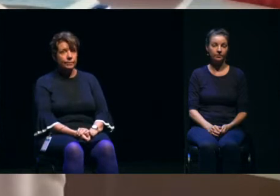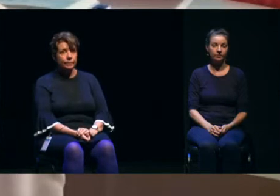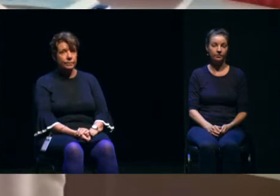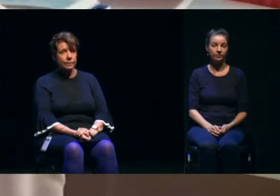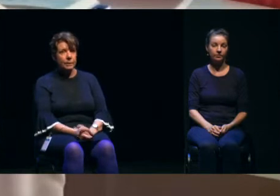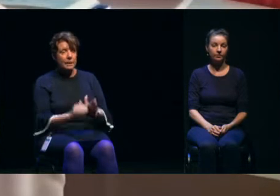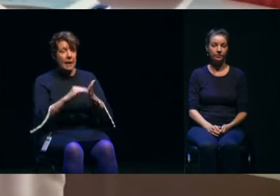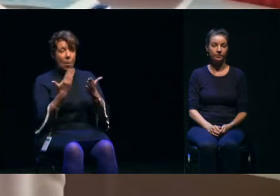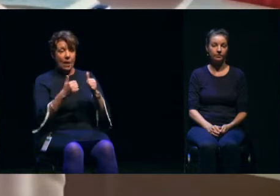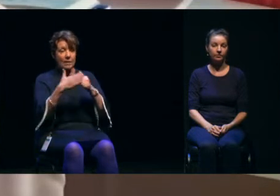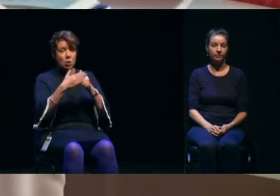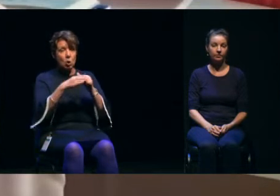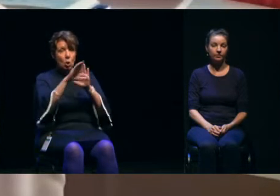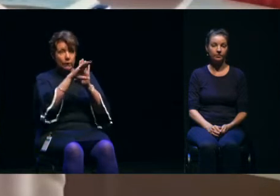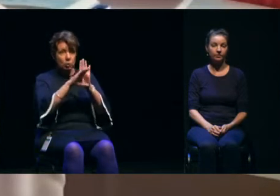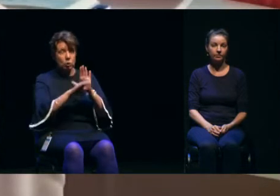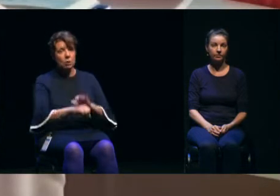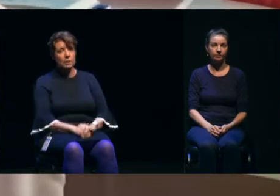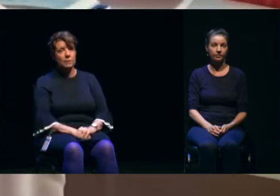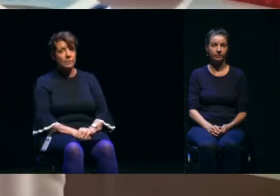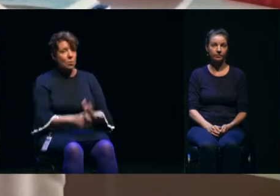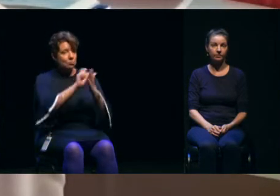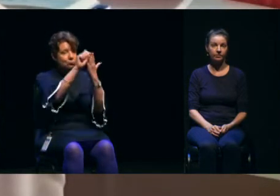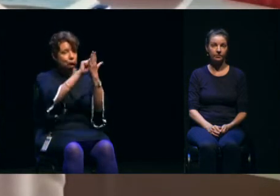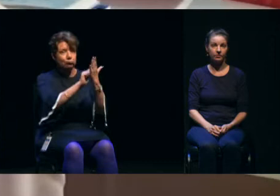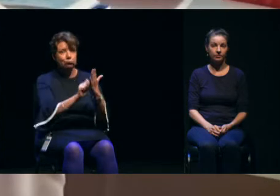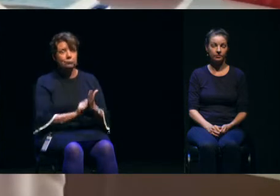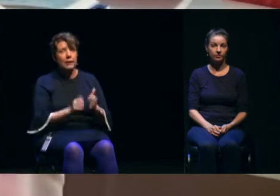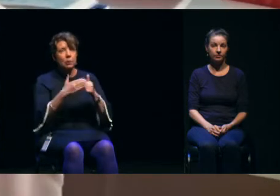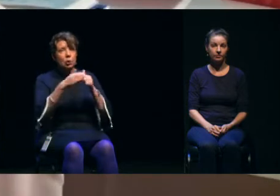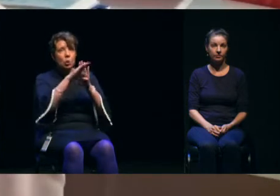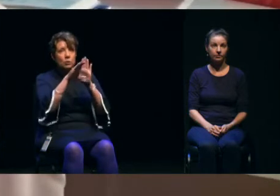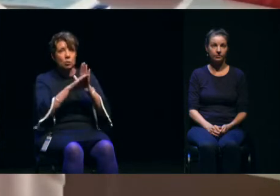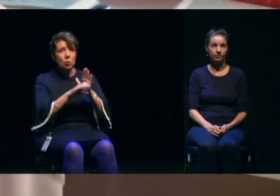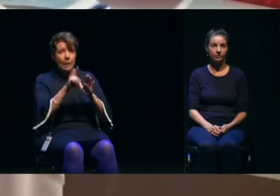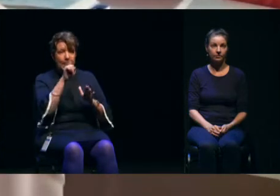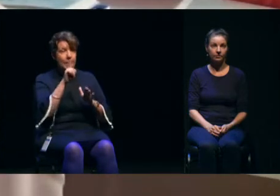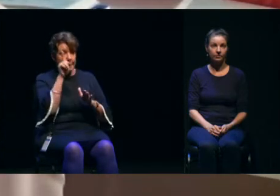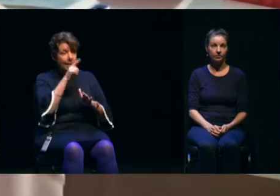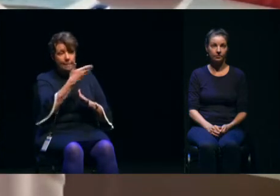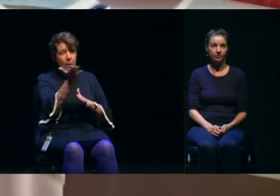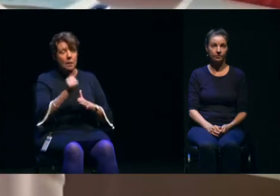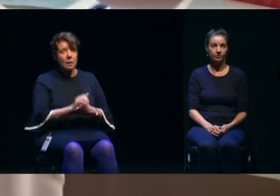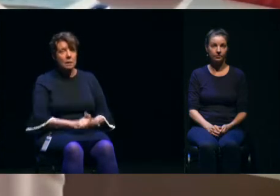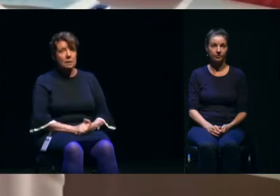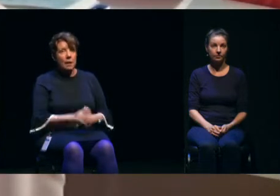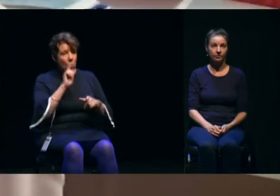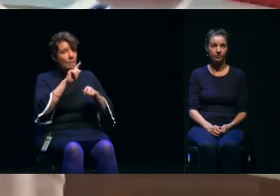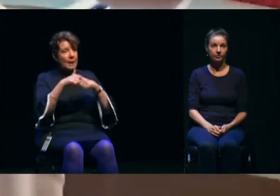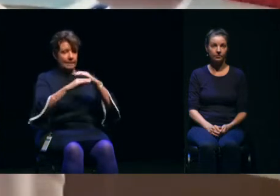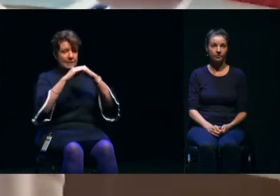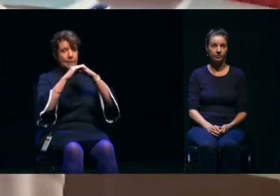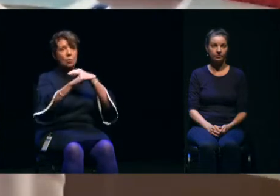have a new constitution. We are drafting a constitution, the people. It's going to be a